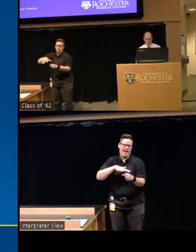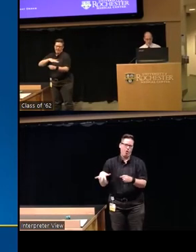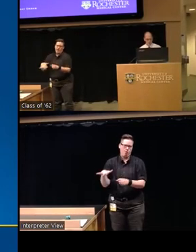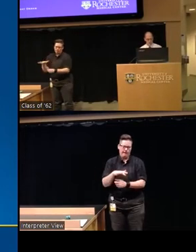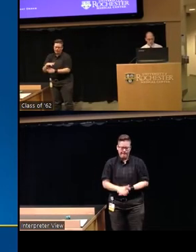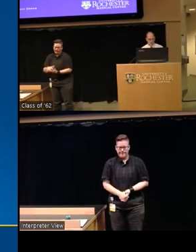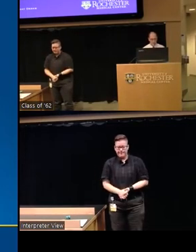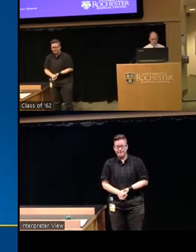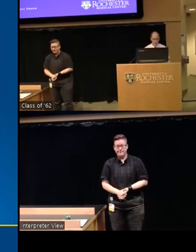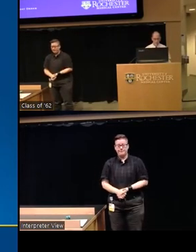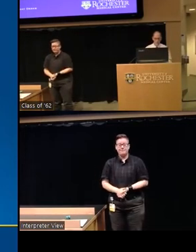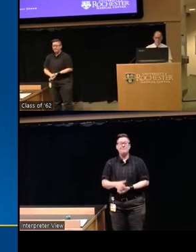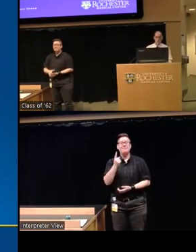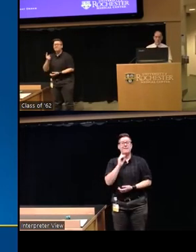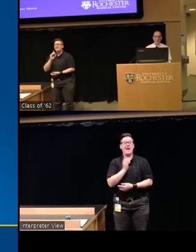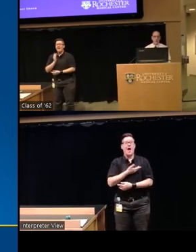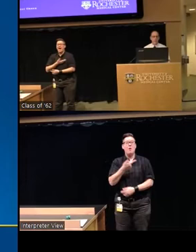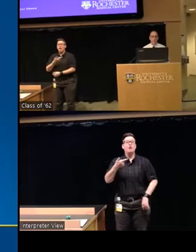Our Grand Rounds,